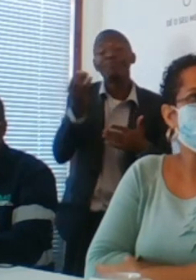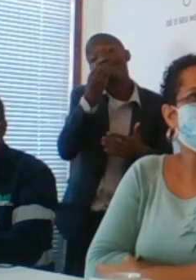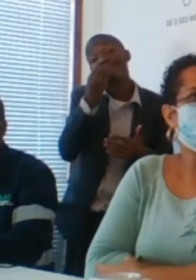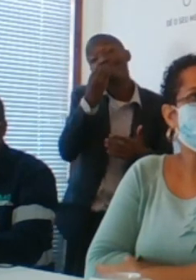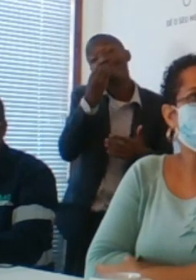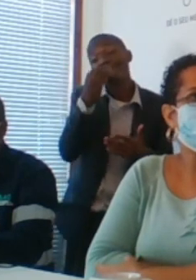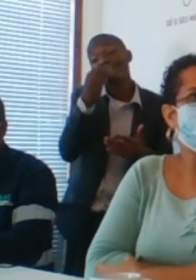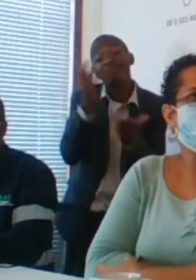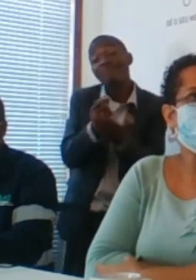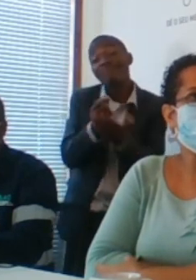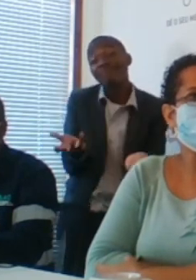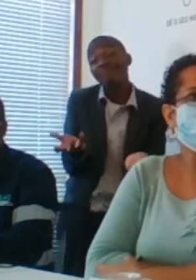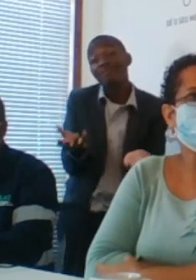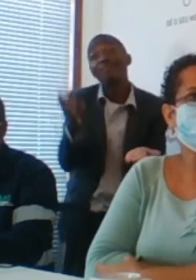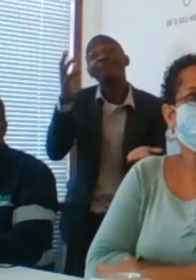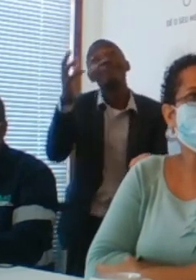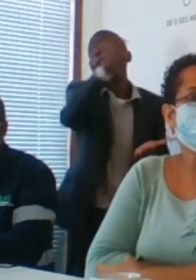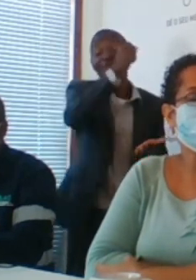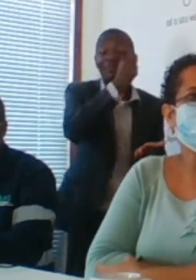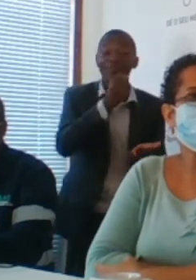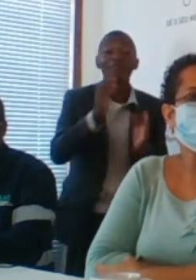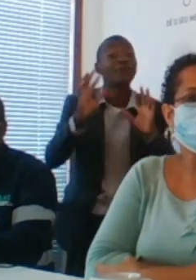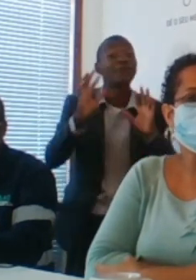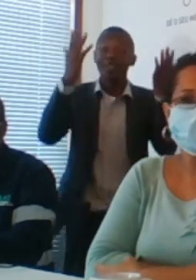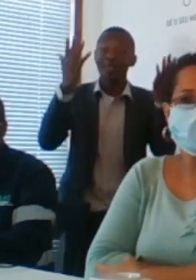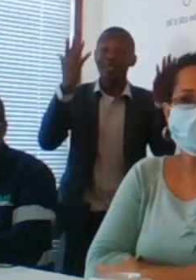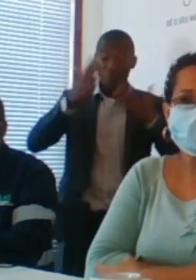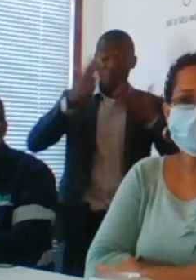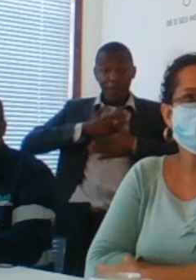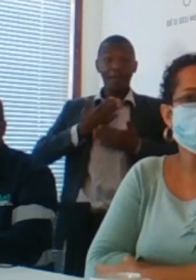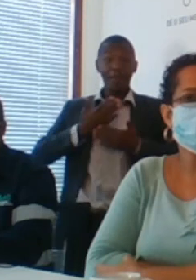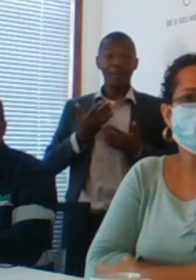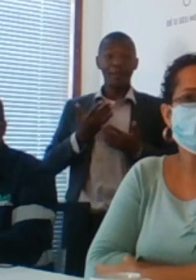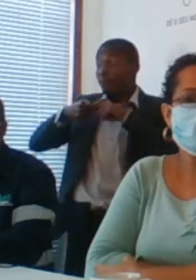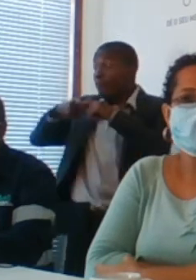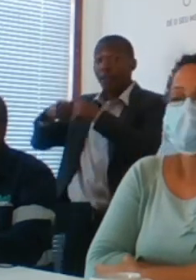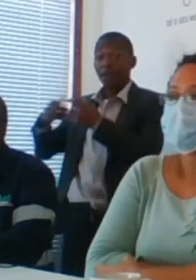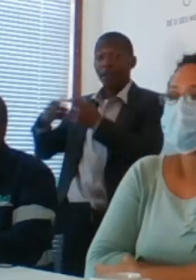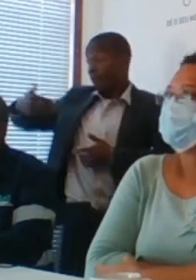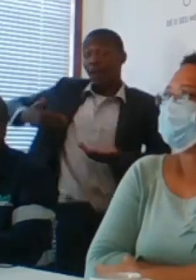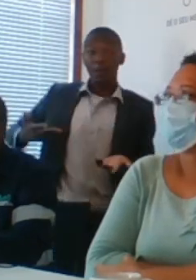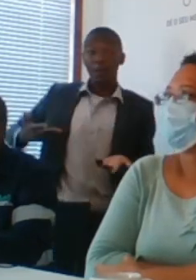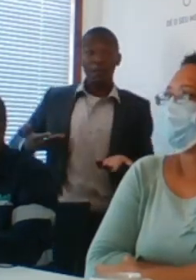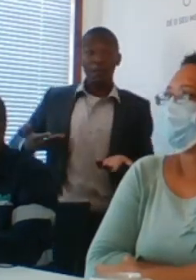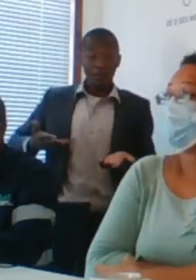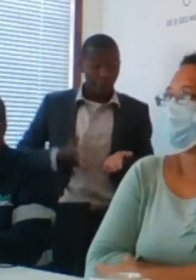it's a bread winning, and now I'm just living on my own, my family, my young family.